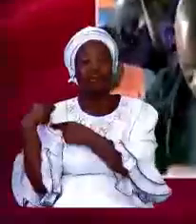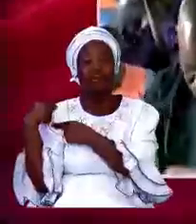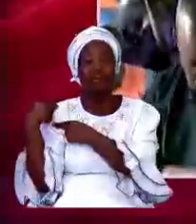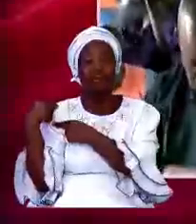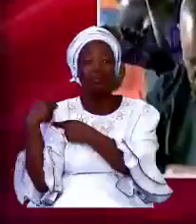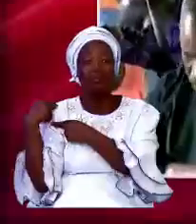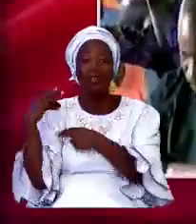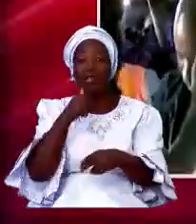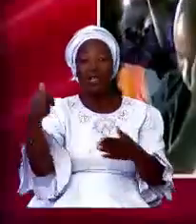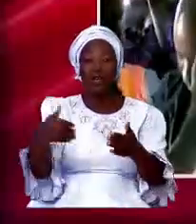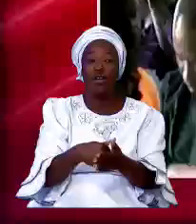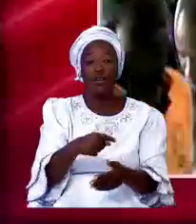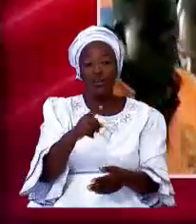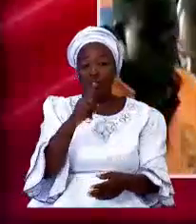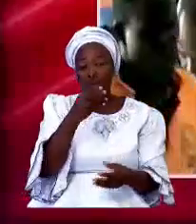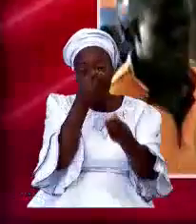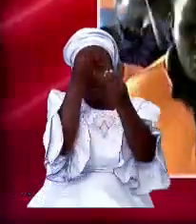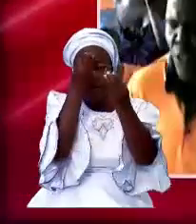a new responsibility,